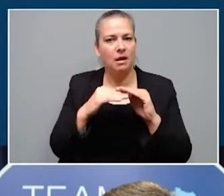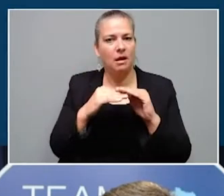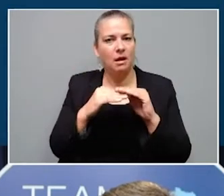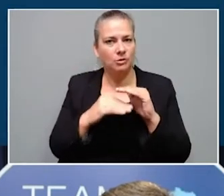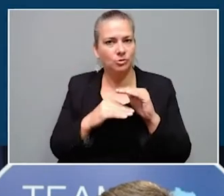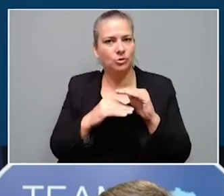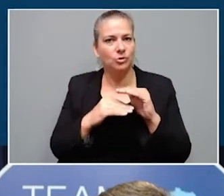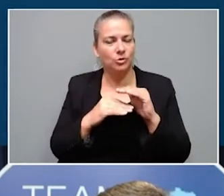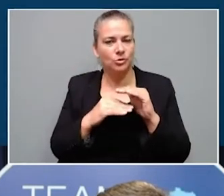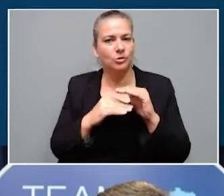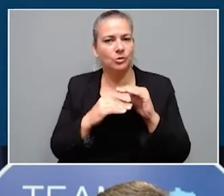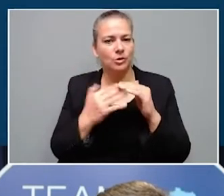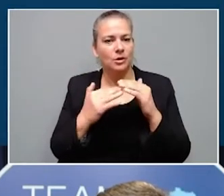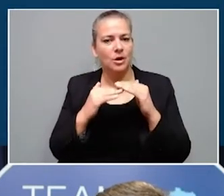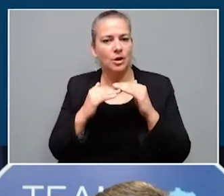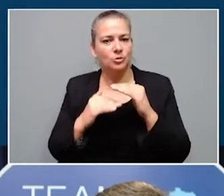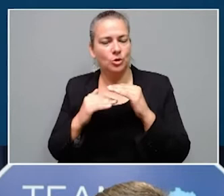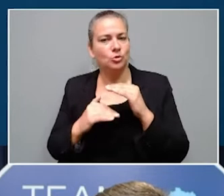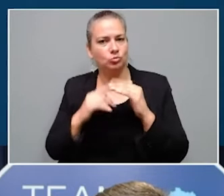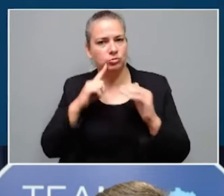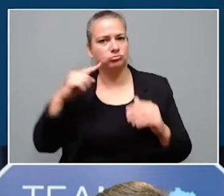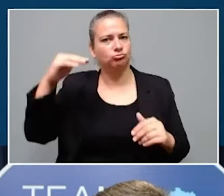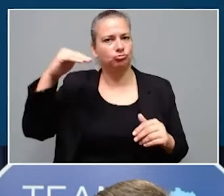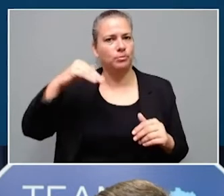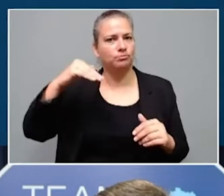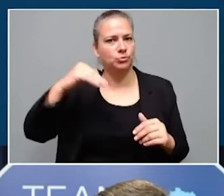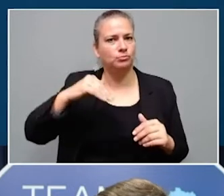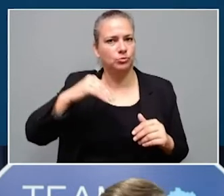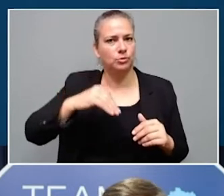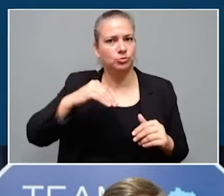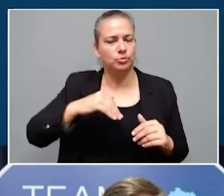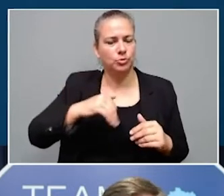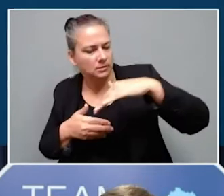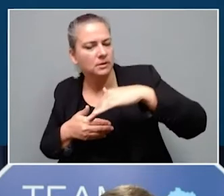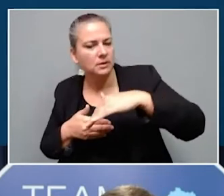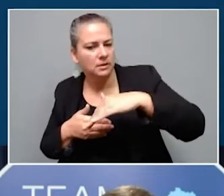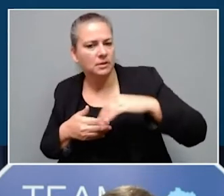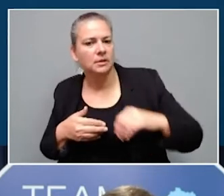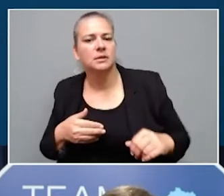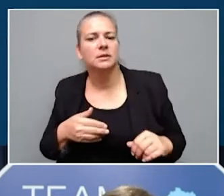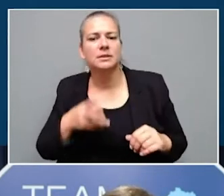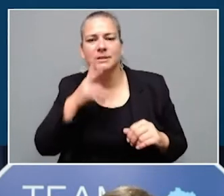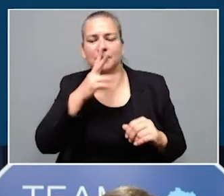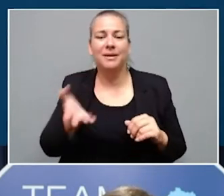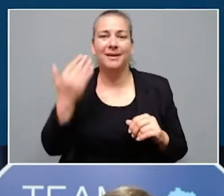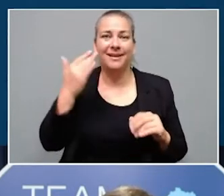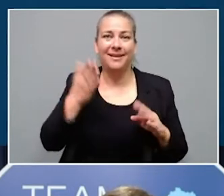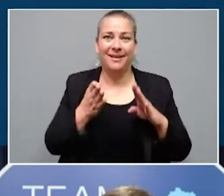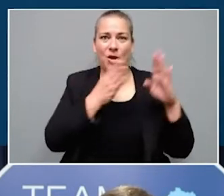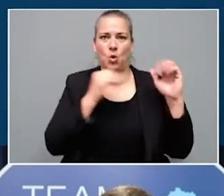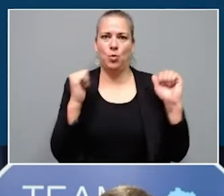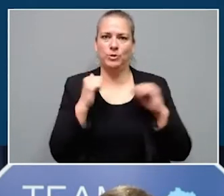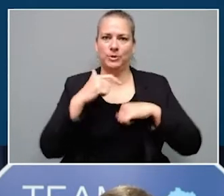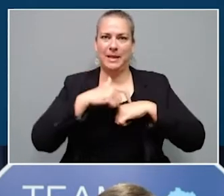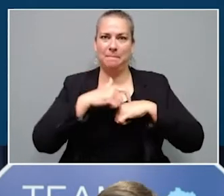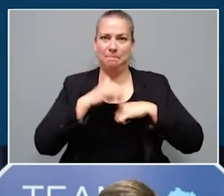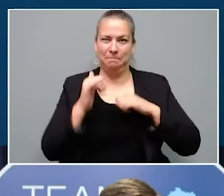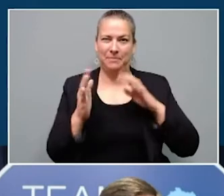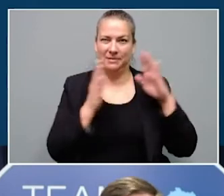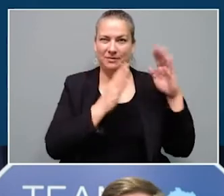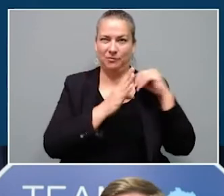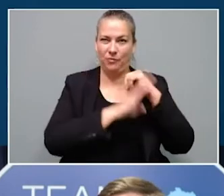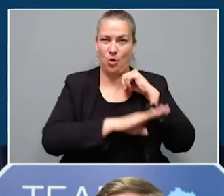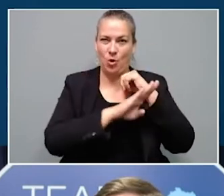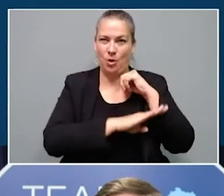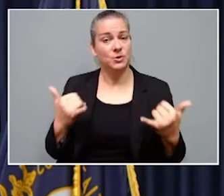Beshear's COVID-19 briefing on Monday. And while the governor says the steep drop in cases is welcome news, the numbers are still